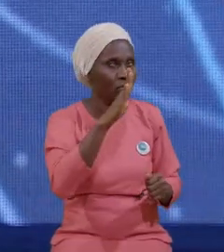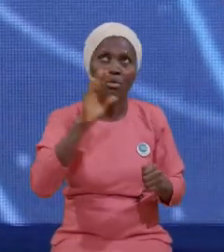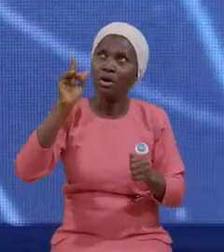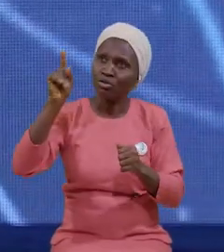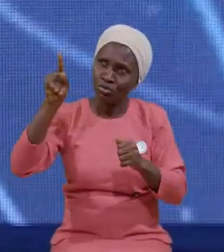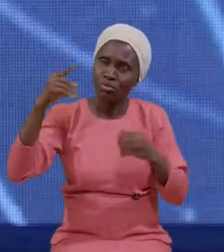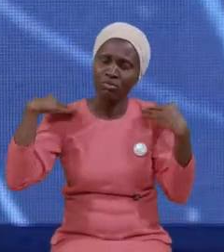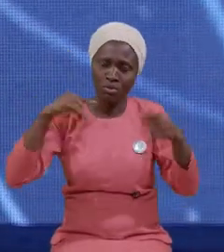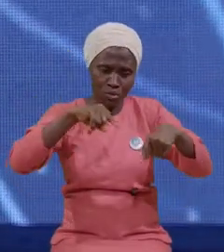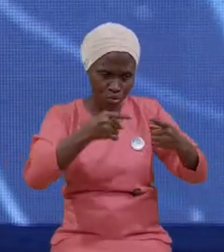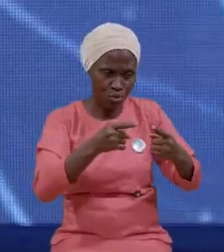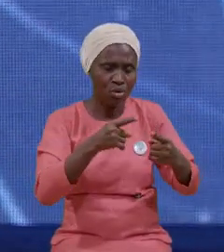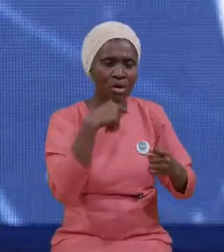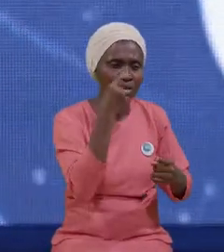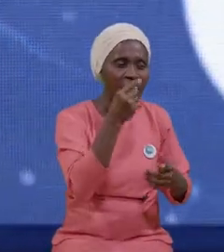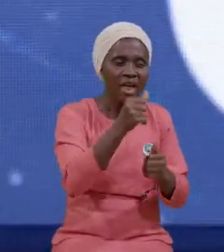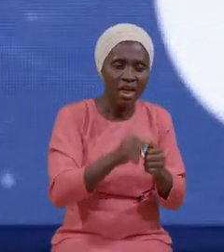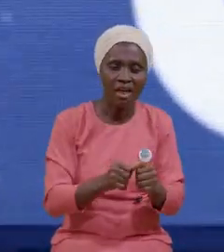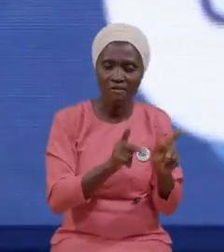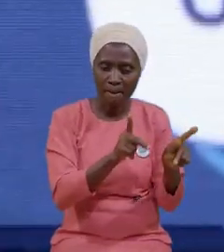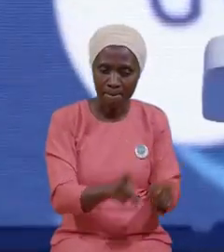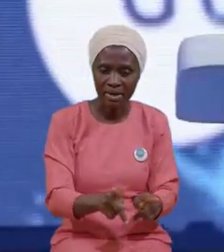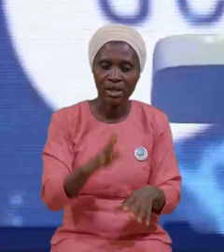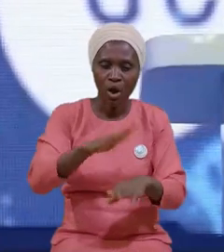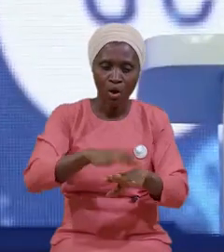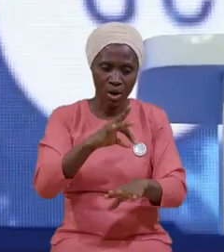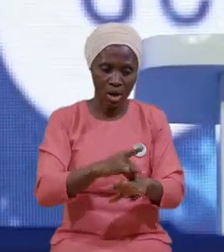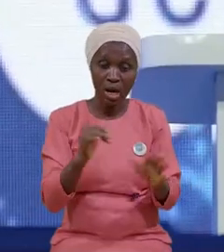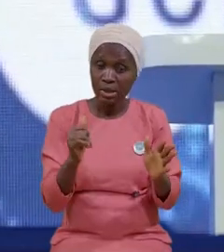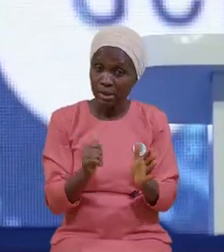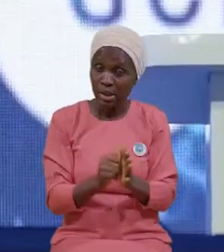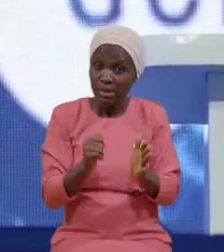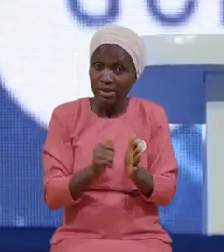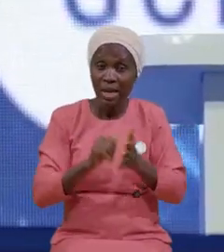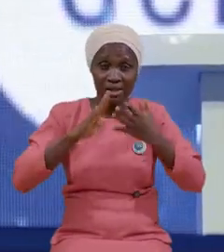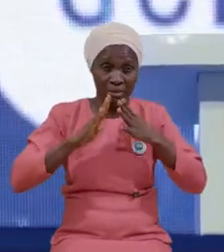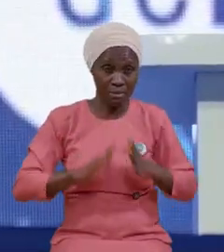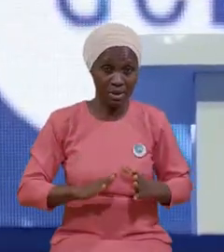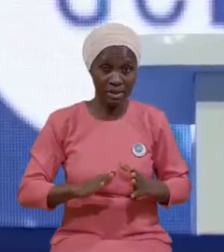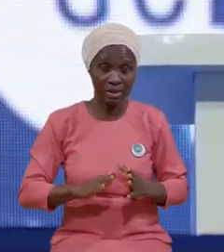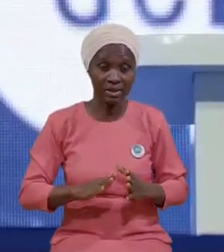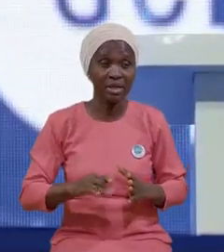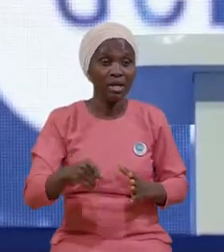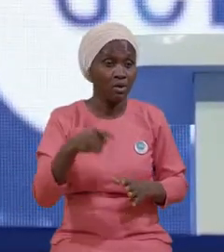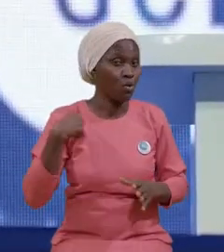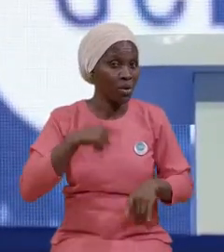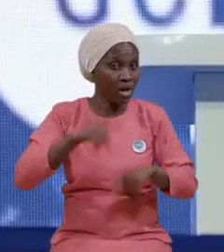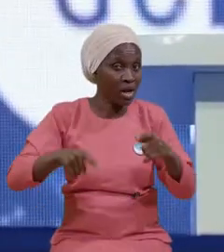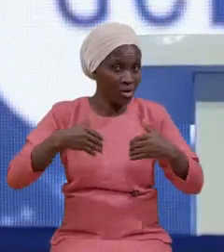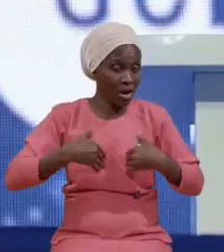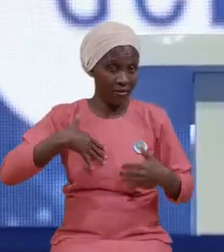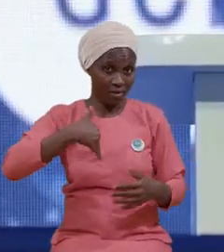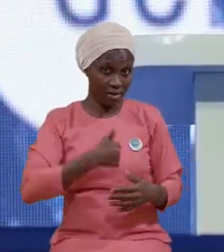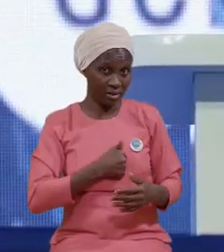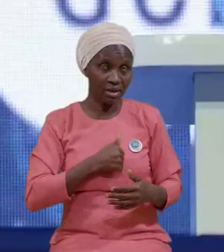every person on earth that peace we could not have for ourselves, the Father in